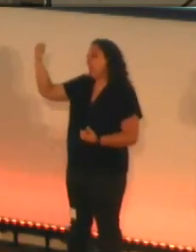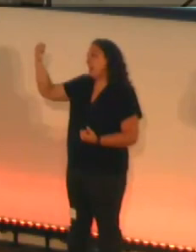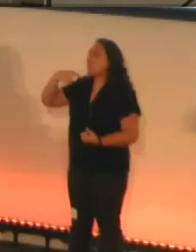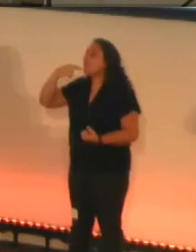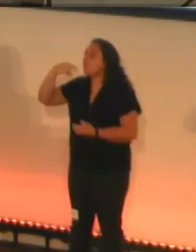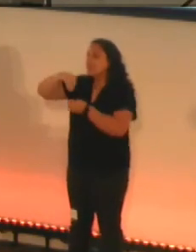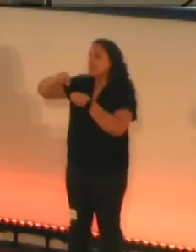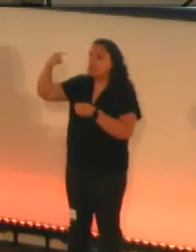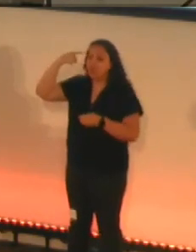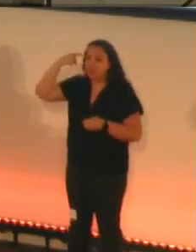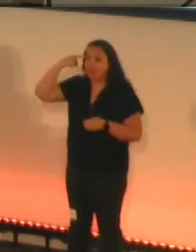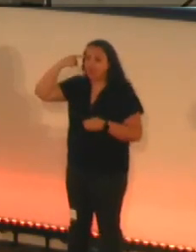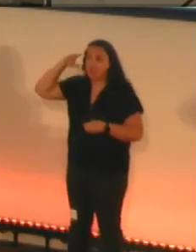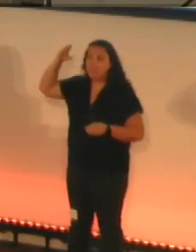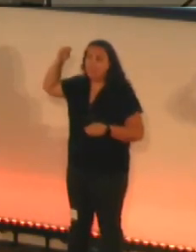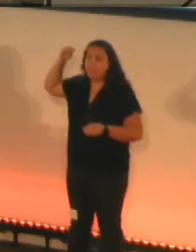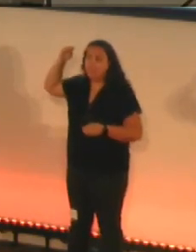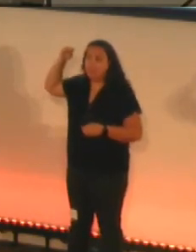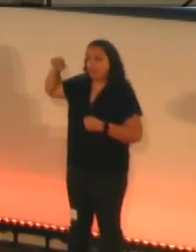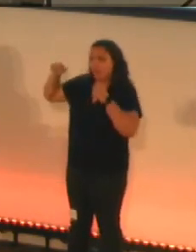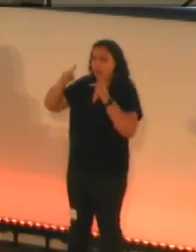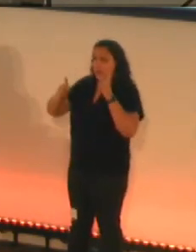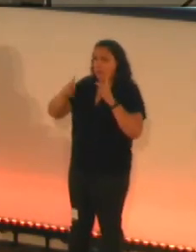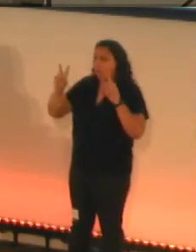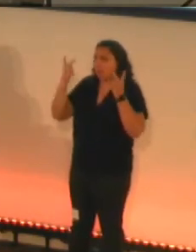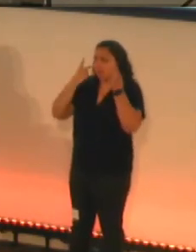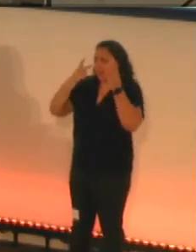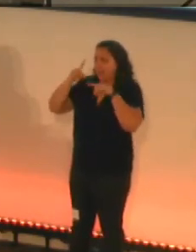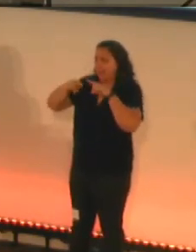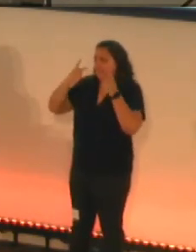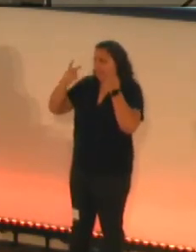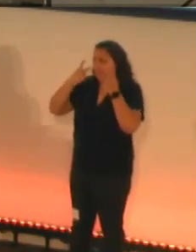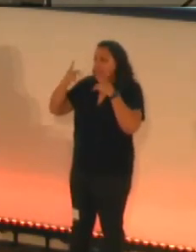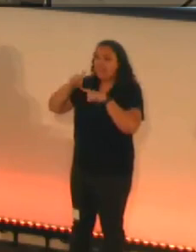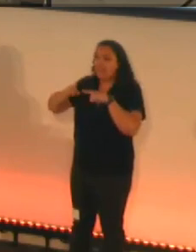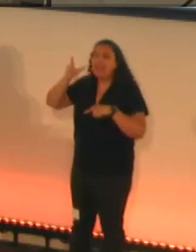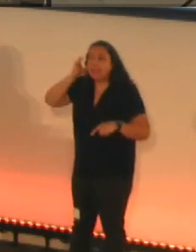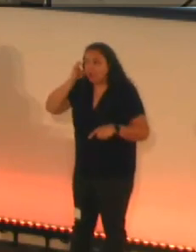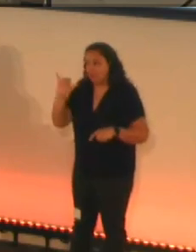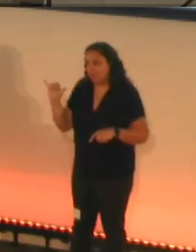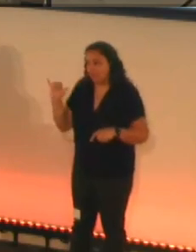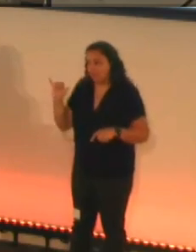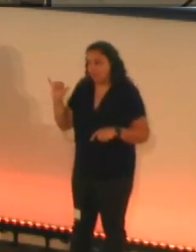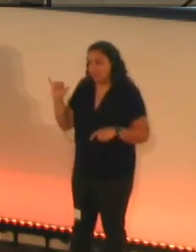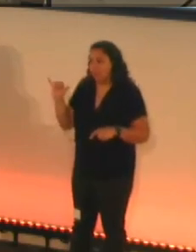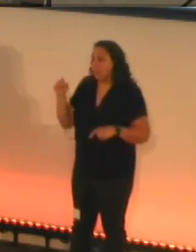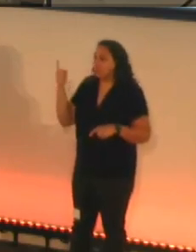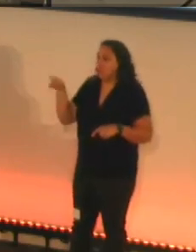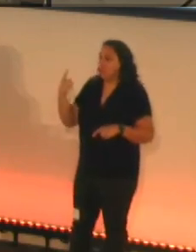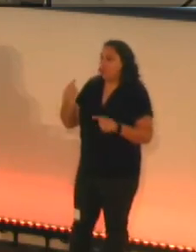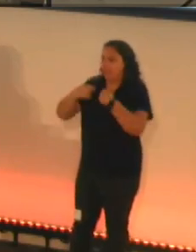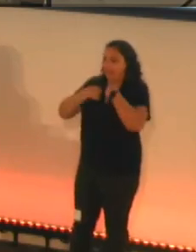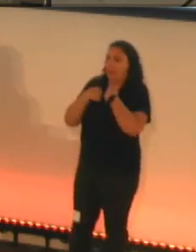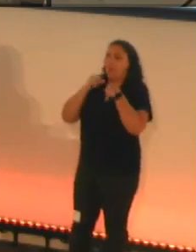their head type thing, where to everyone else, no one would be able to see the guide and no one would be able to hear it either. It would be something that only they would